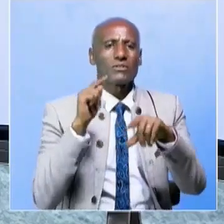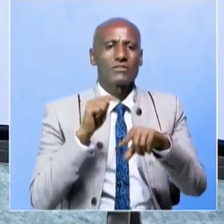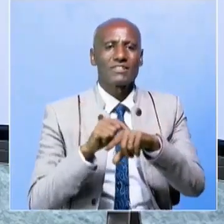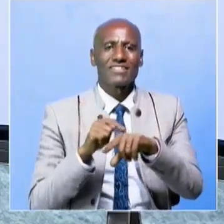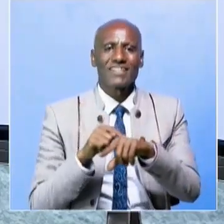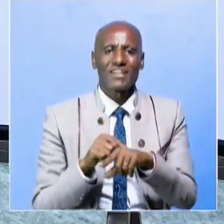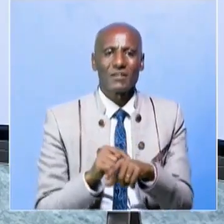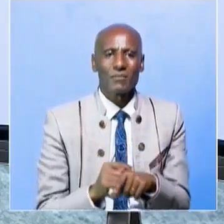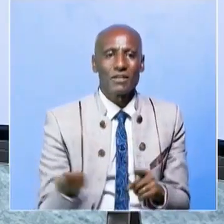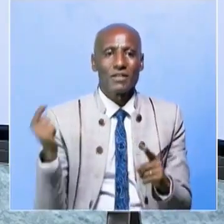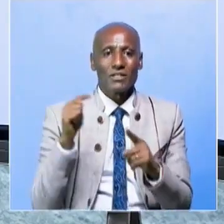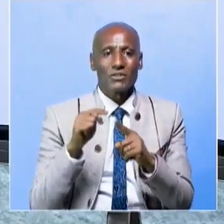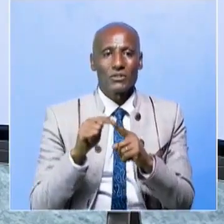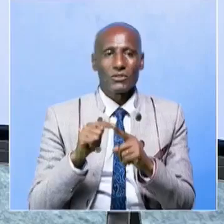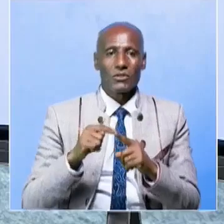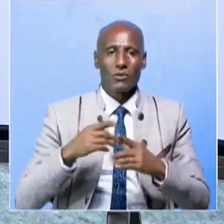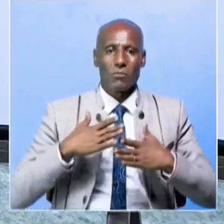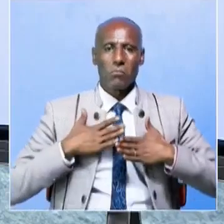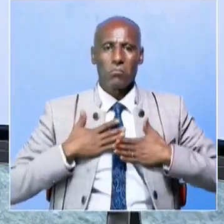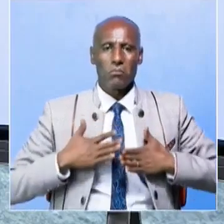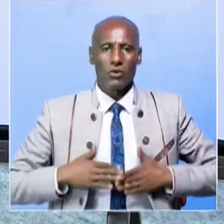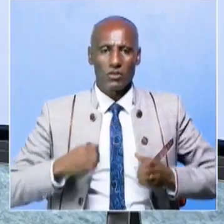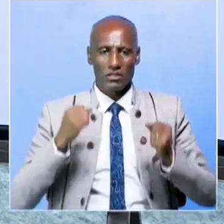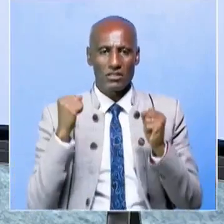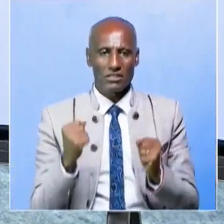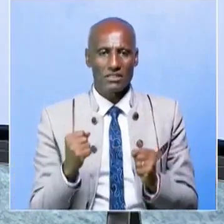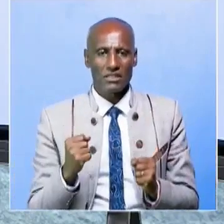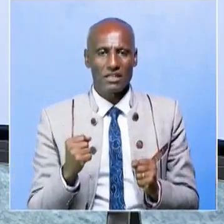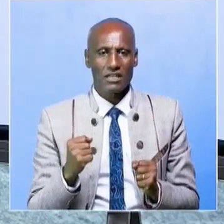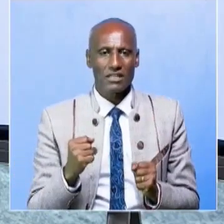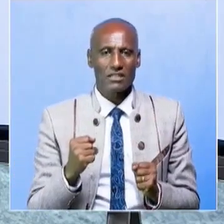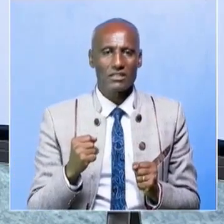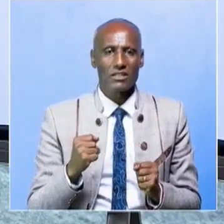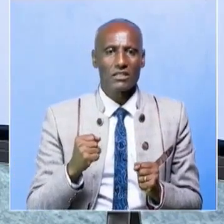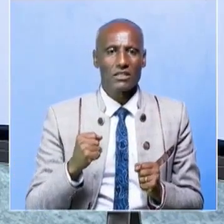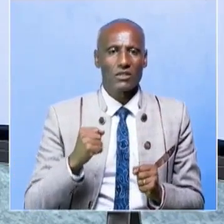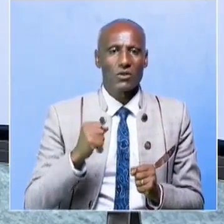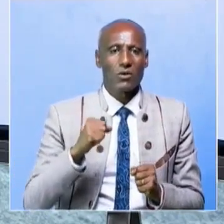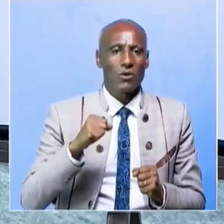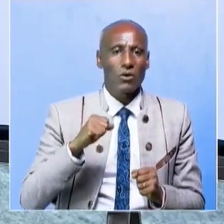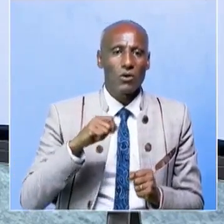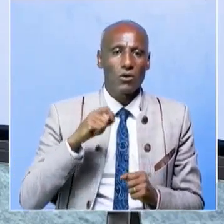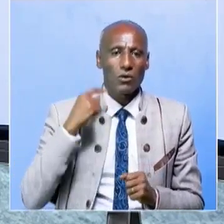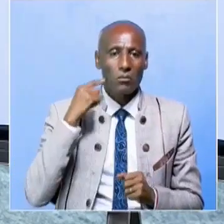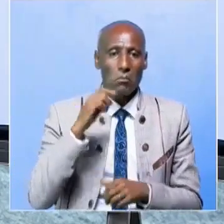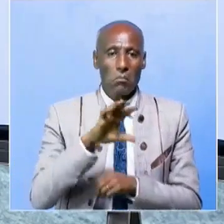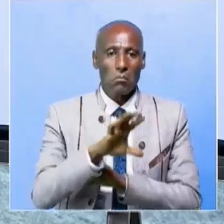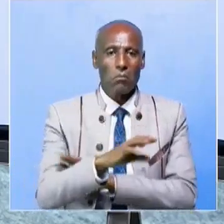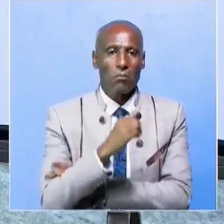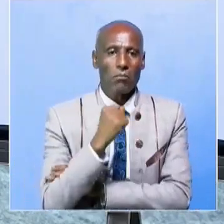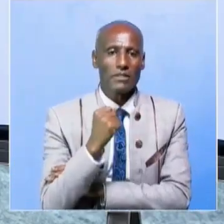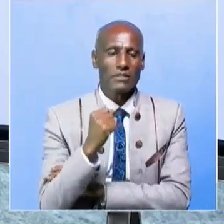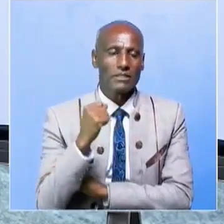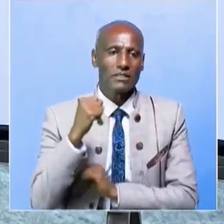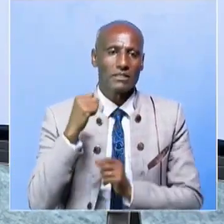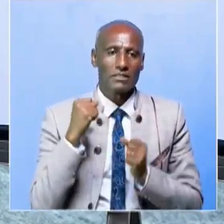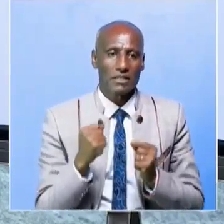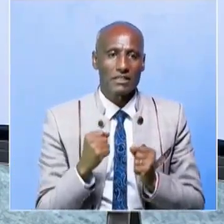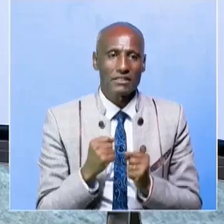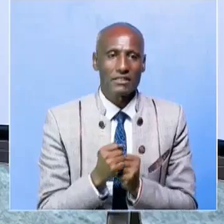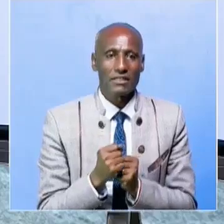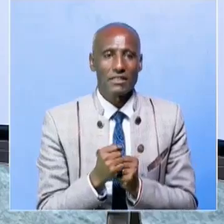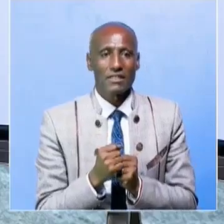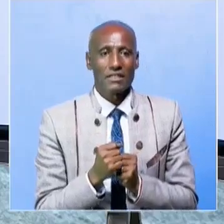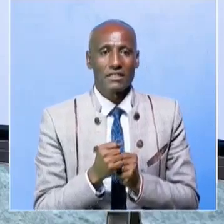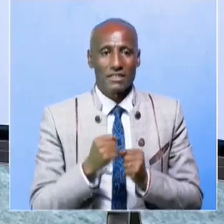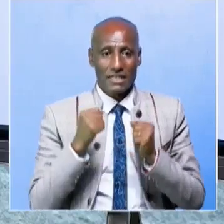to enhance your body strength or your muscle strength, you should do this and that exercise. So